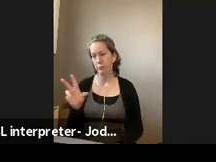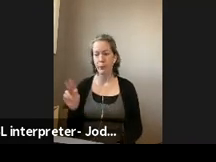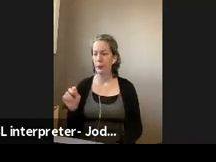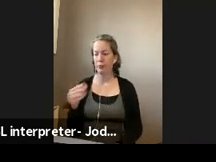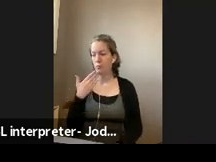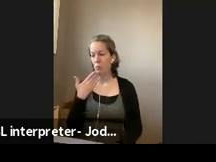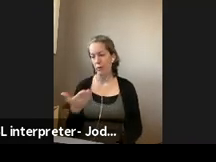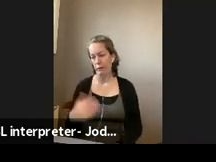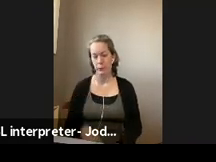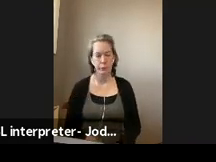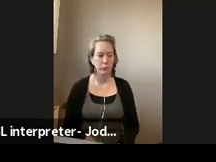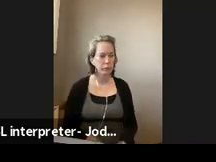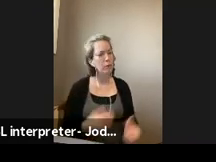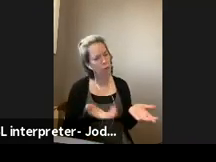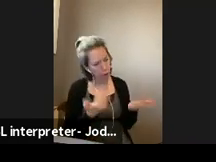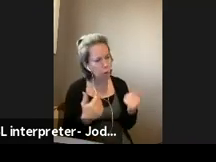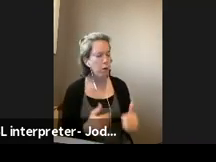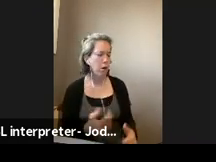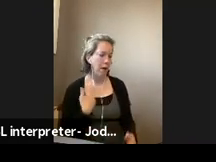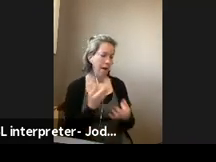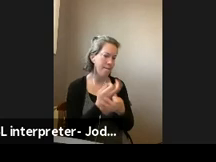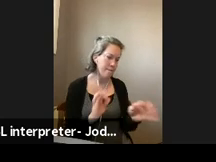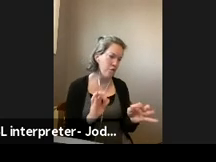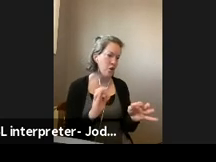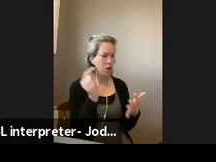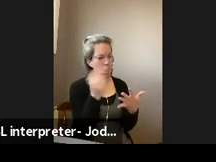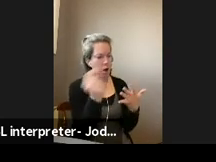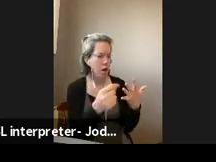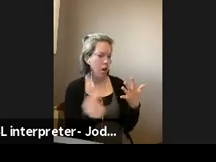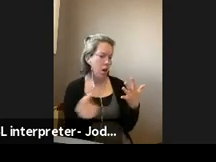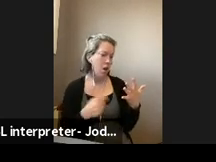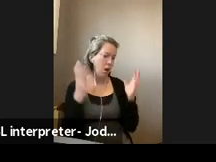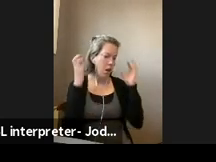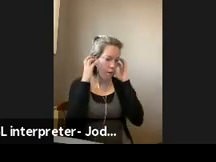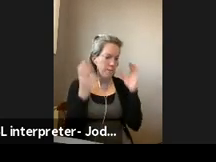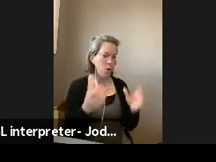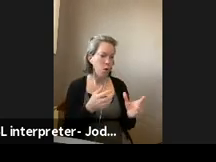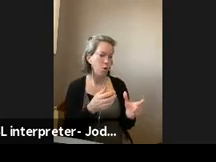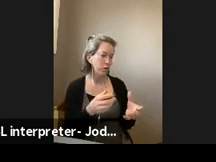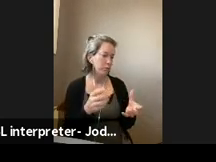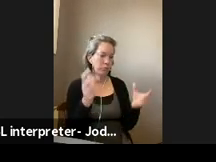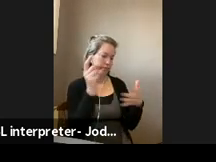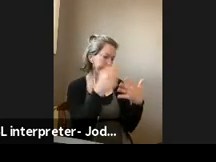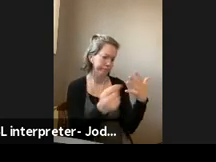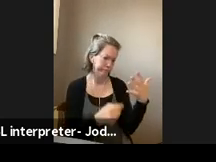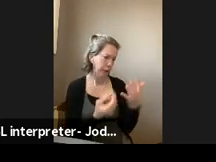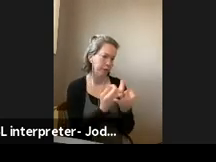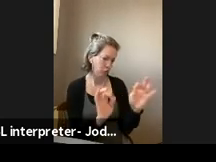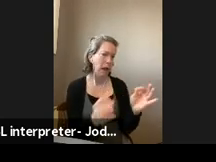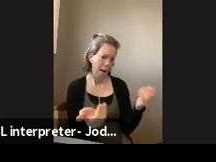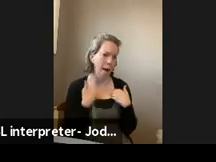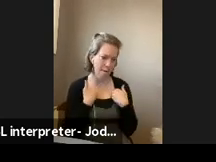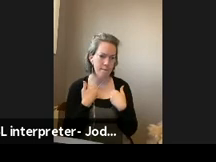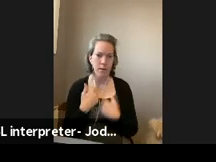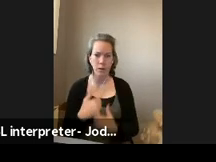free accessories, headphones, a USB cable, an adapter, a carrying case, you name it, I've got it.